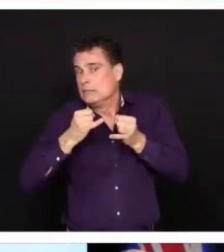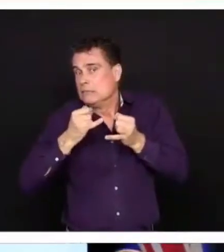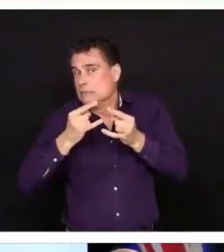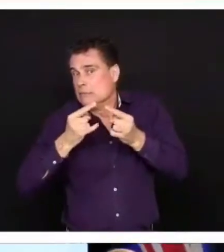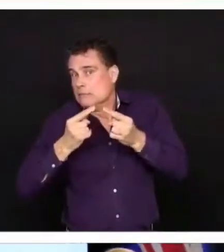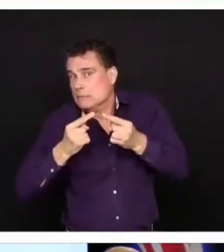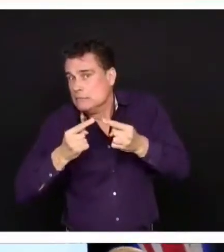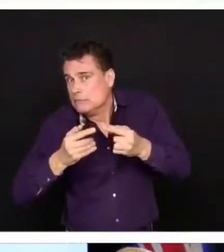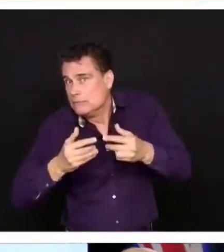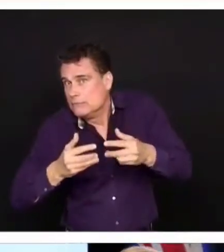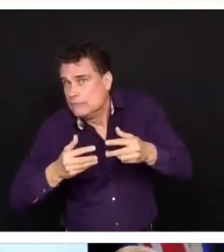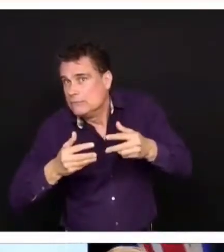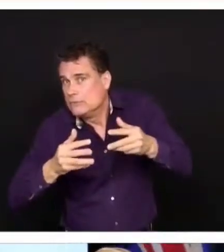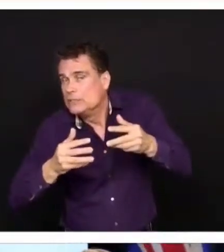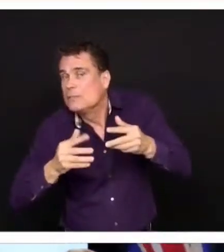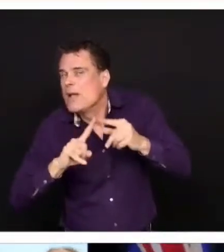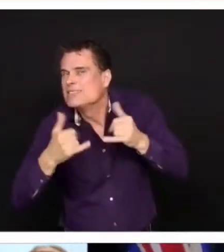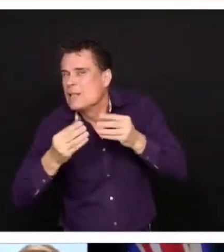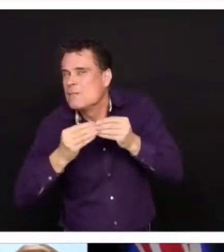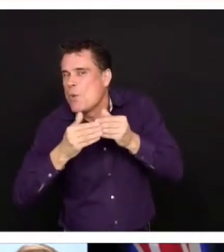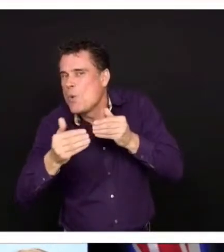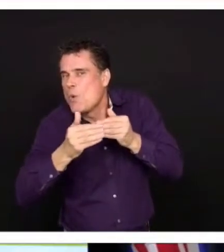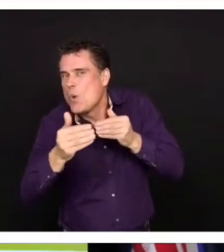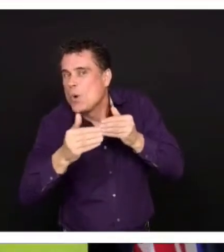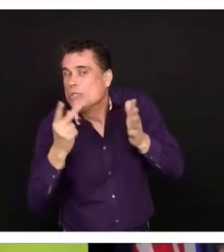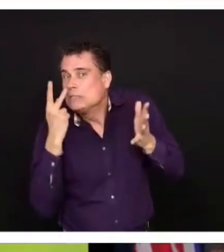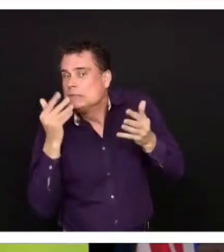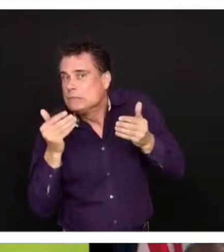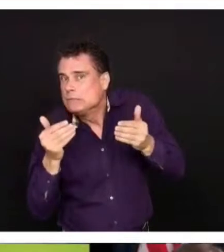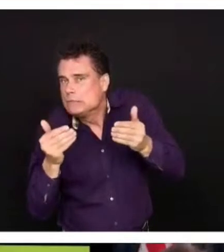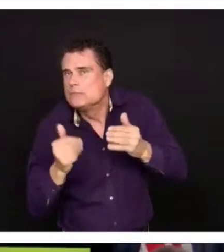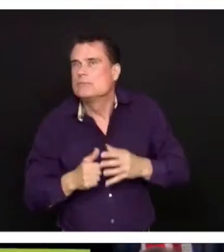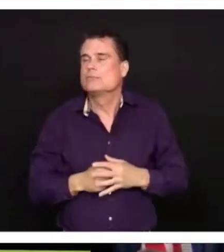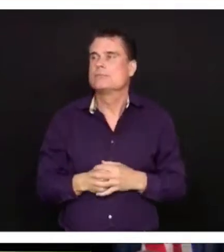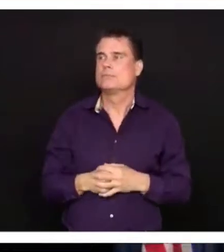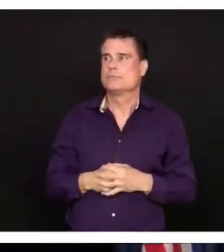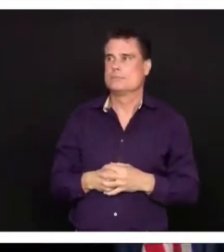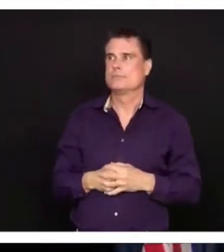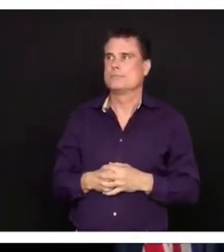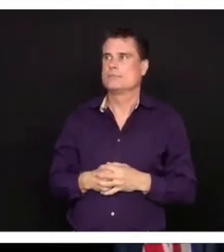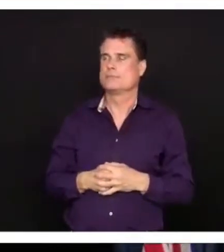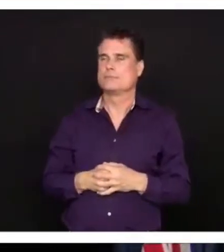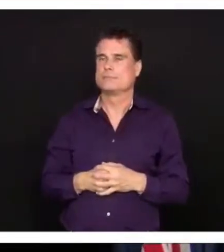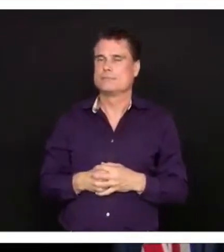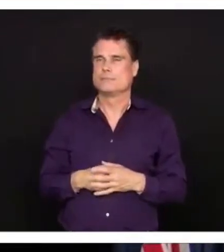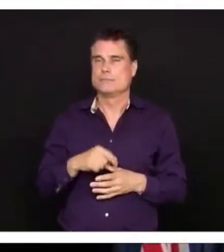Oh, I'm sorry. Just to say a few things. First of all,